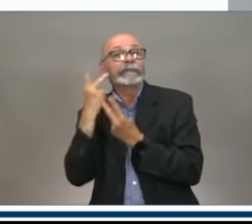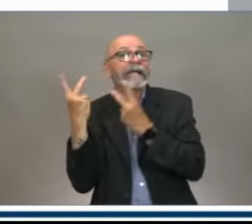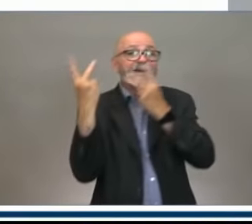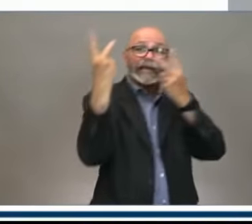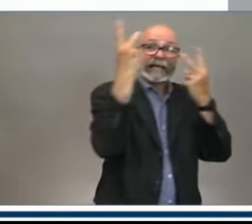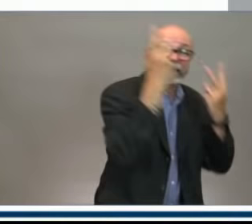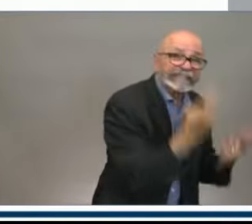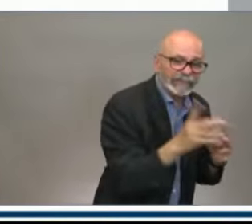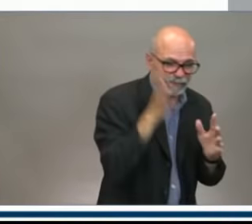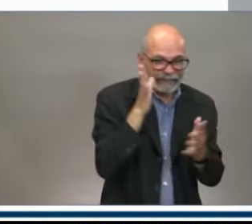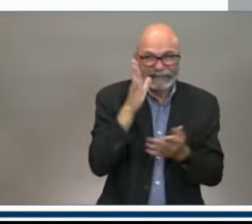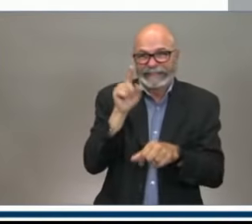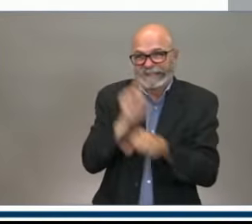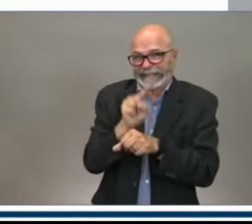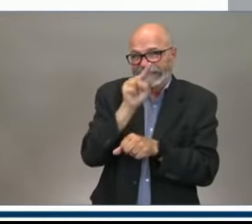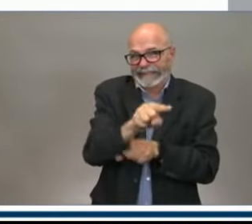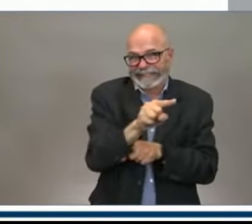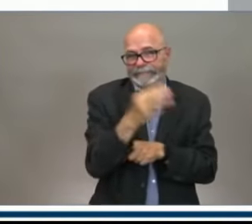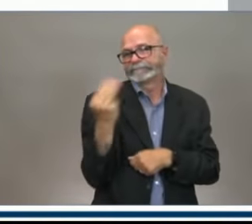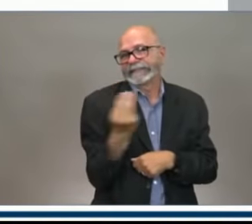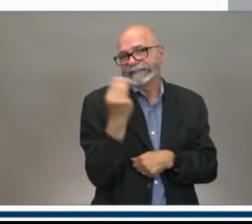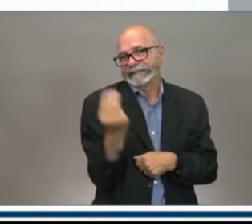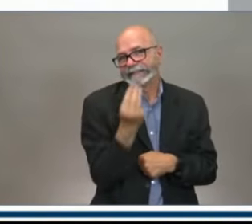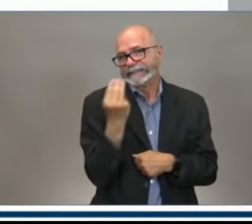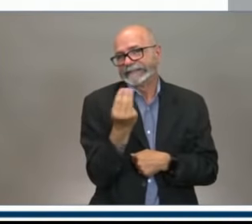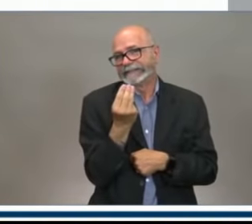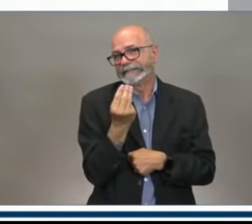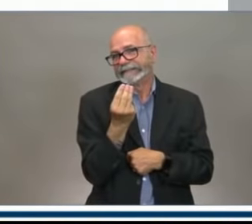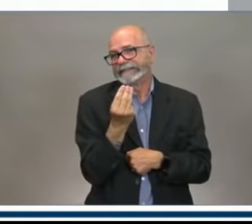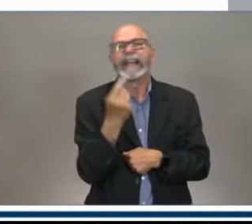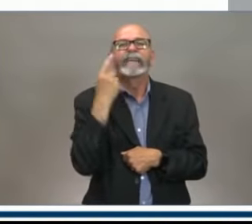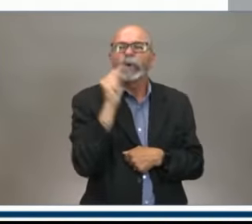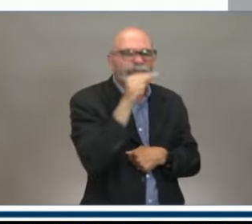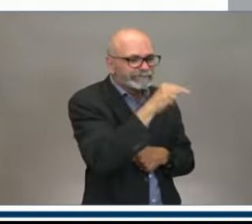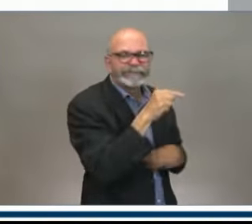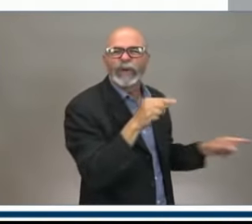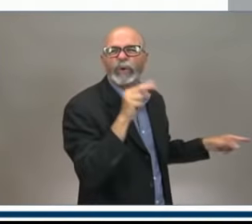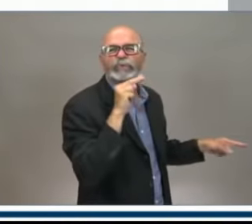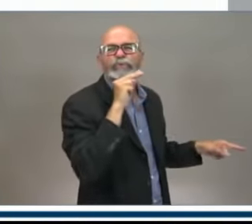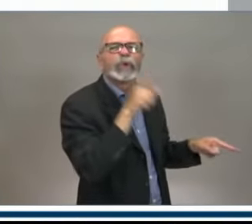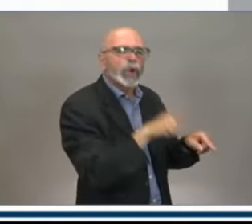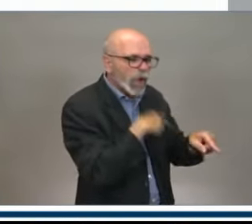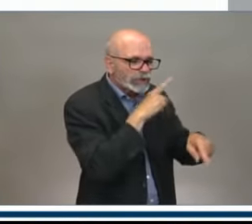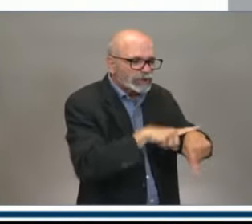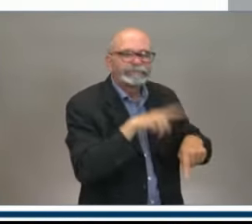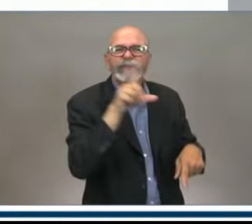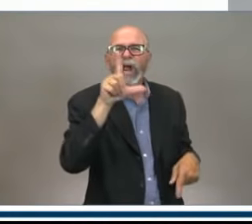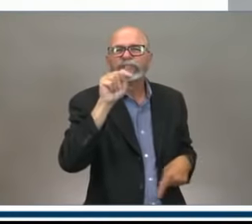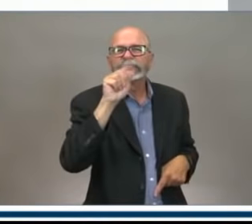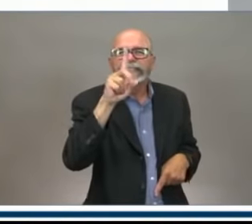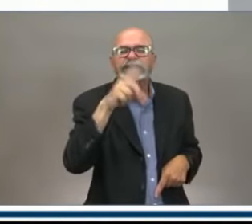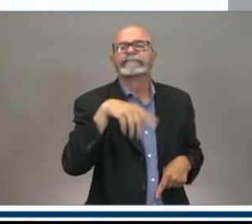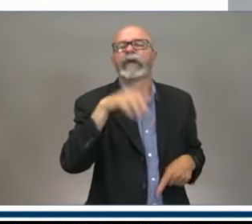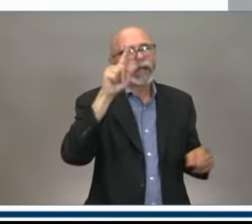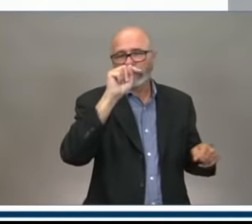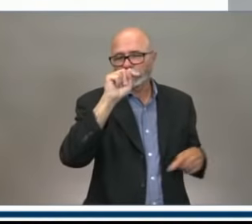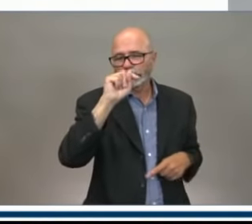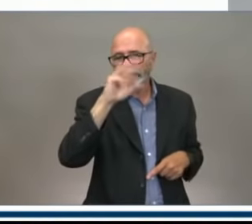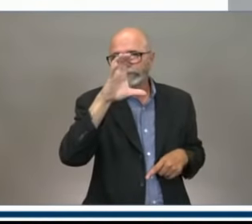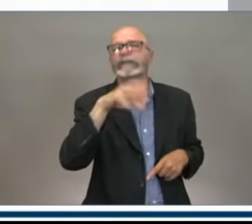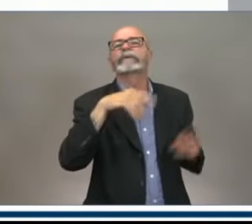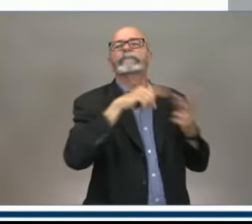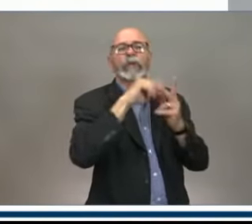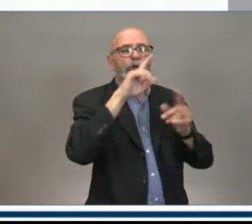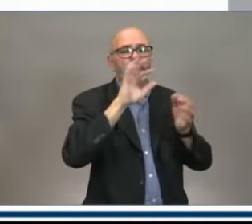next Monday for those in long-term care homes and homes funded by the Department of Community Services under the Homes for Special Care